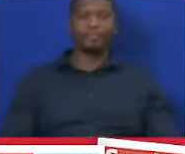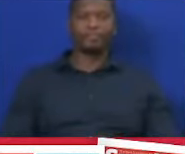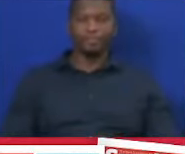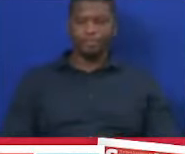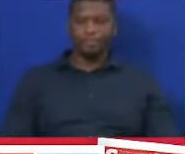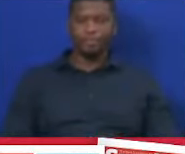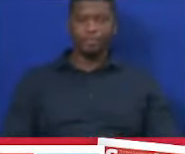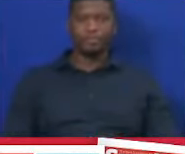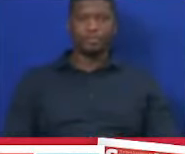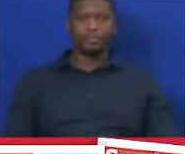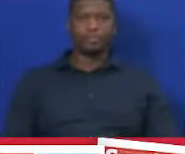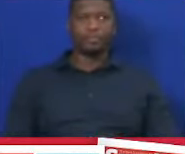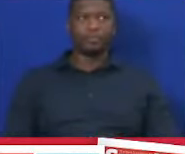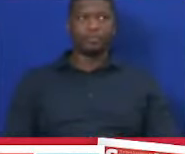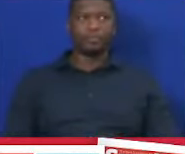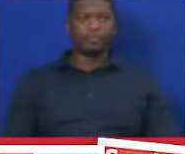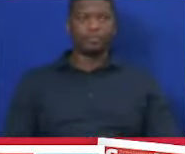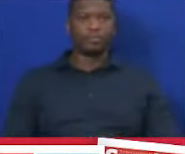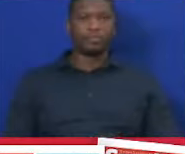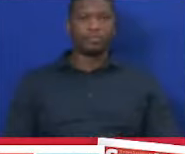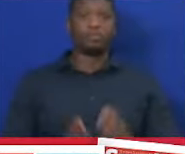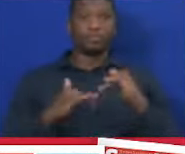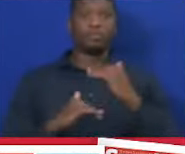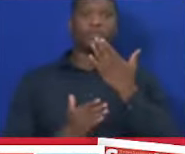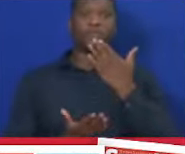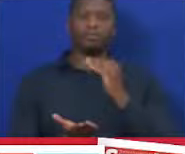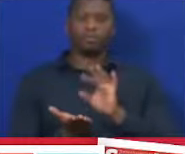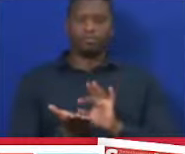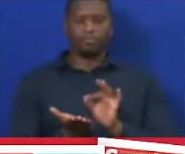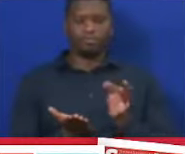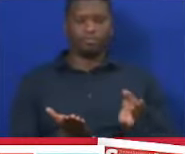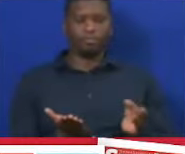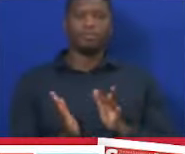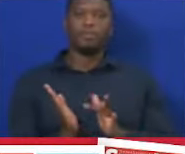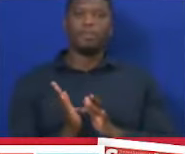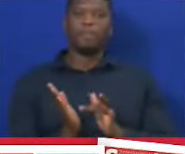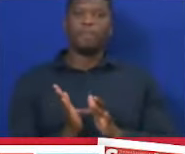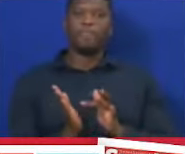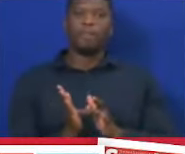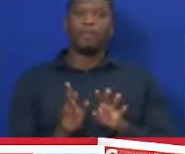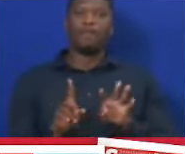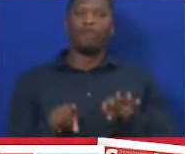We can then turn the page to page 14.